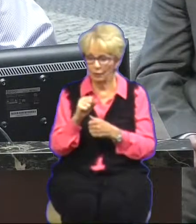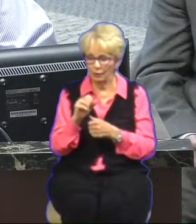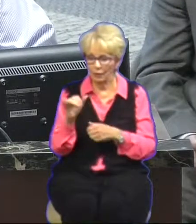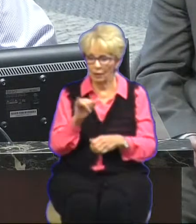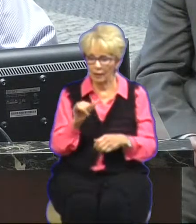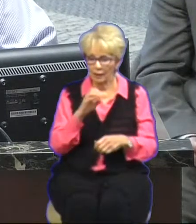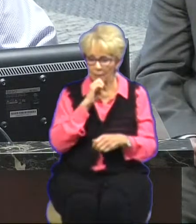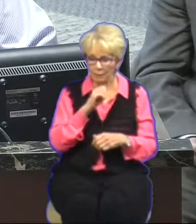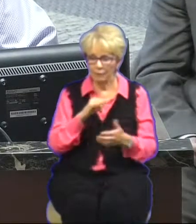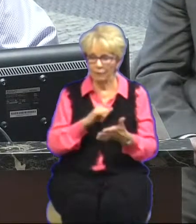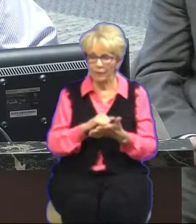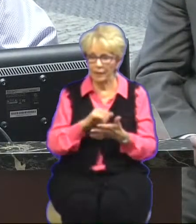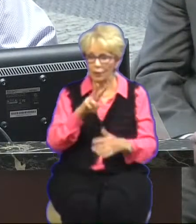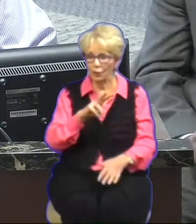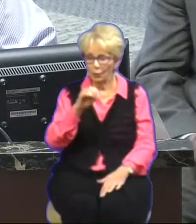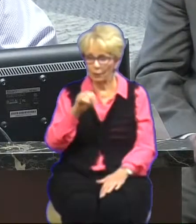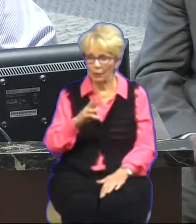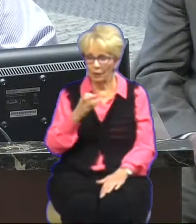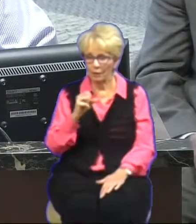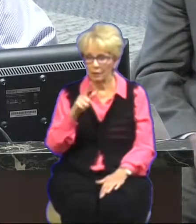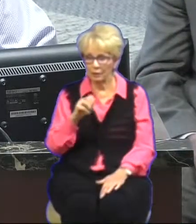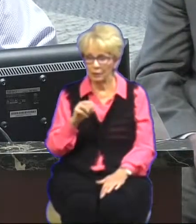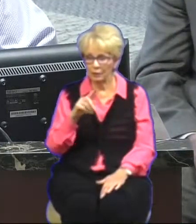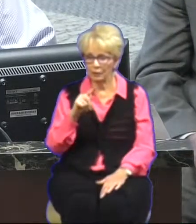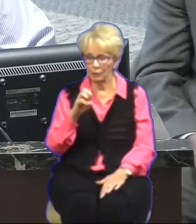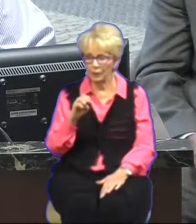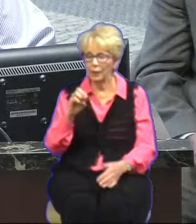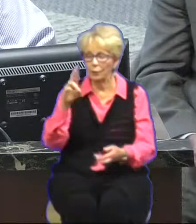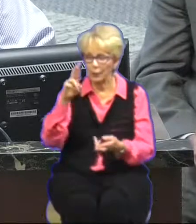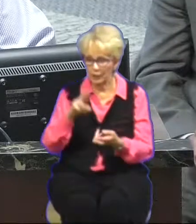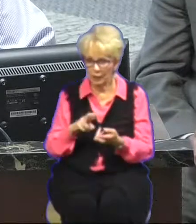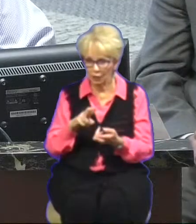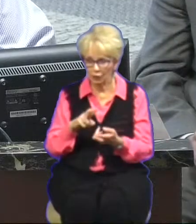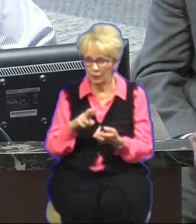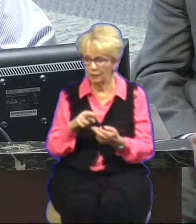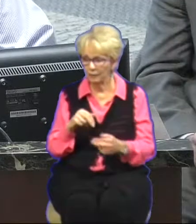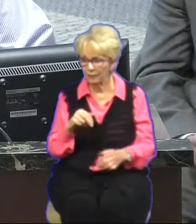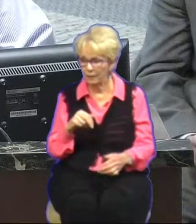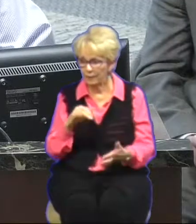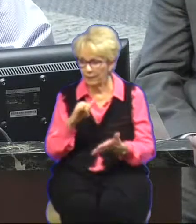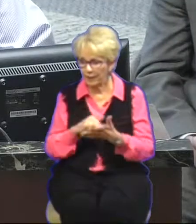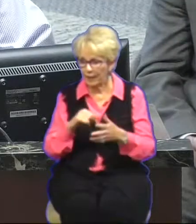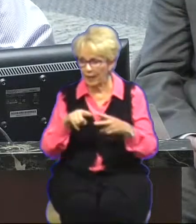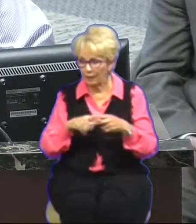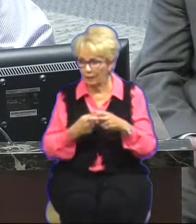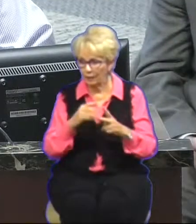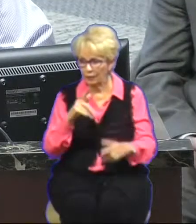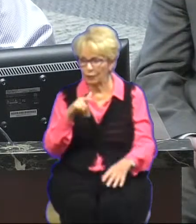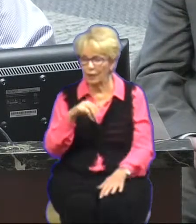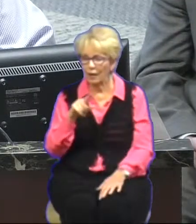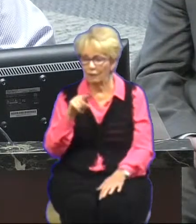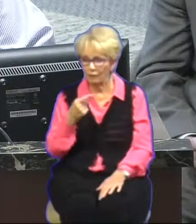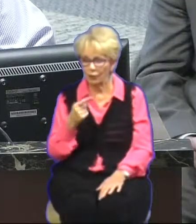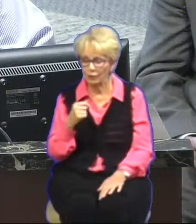also going to be a 2% wholesale rate reduction that begins July 1st.